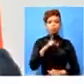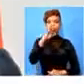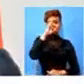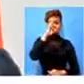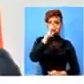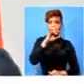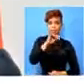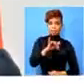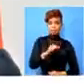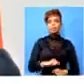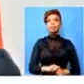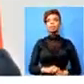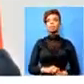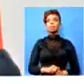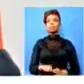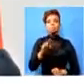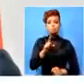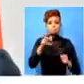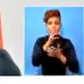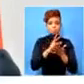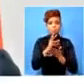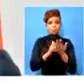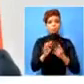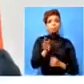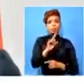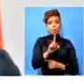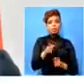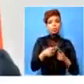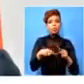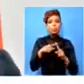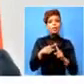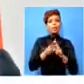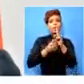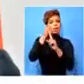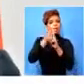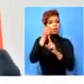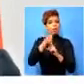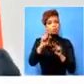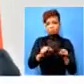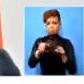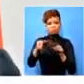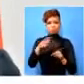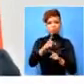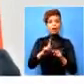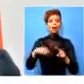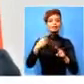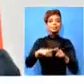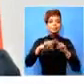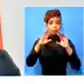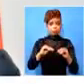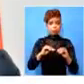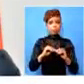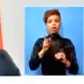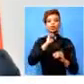brought about things like privatization. We fought against those until they stopped. Not everything in